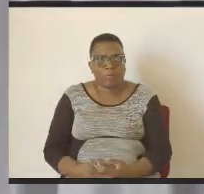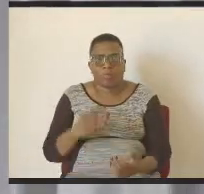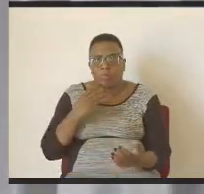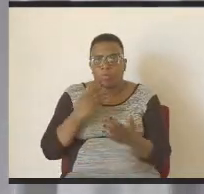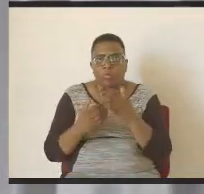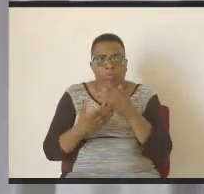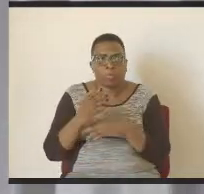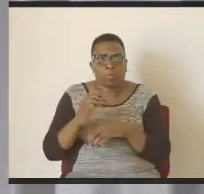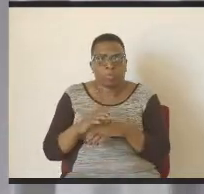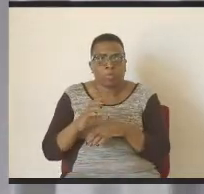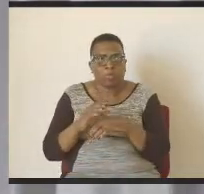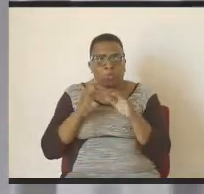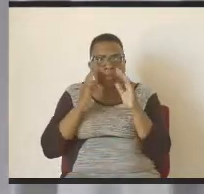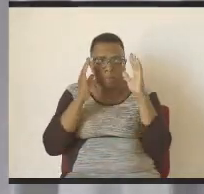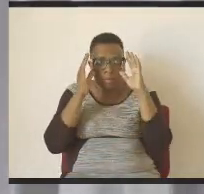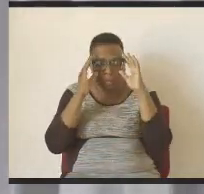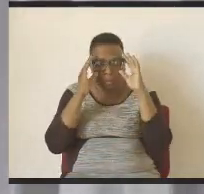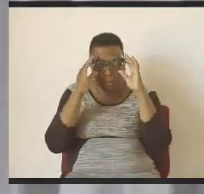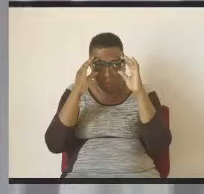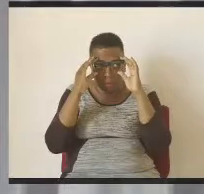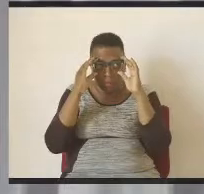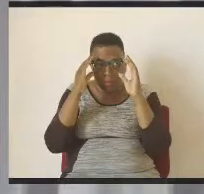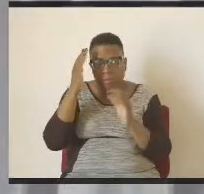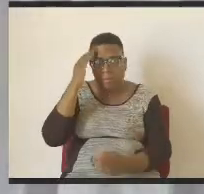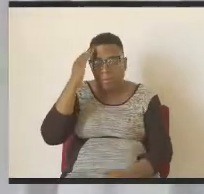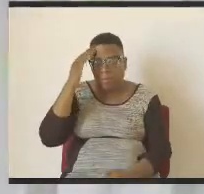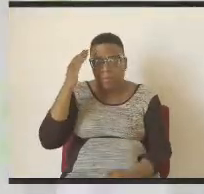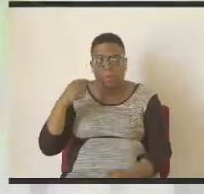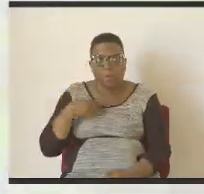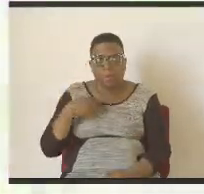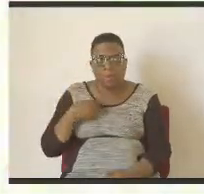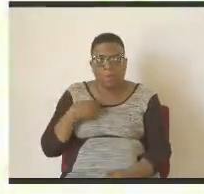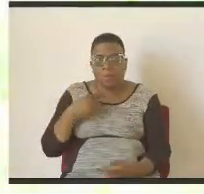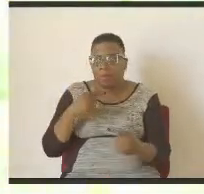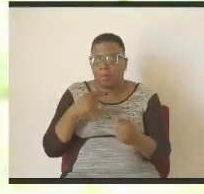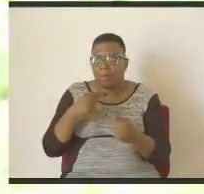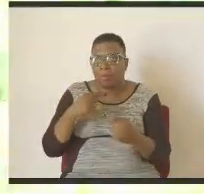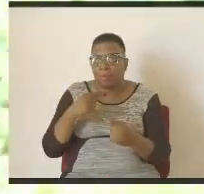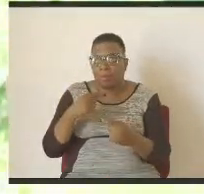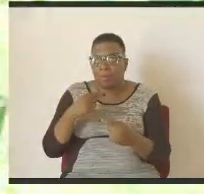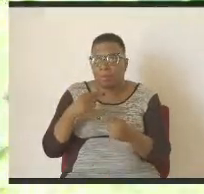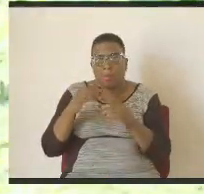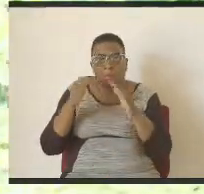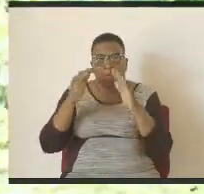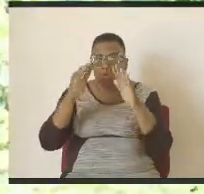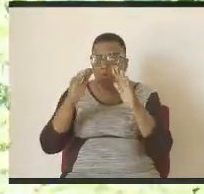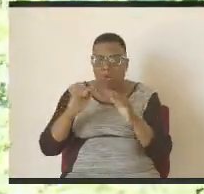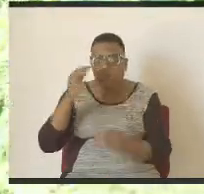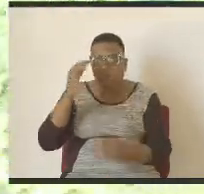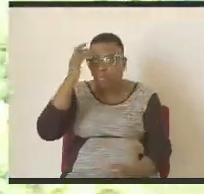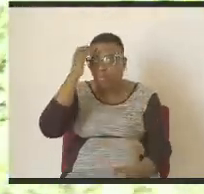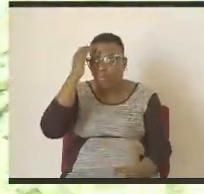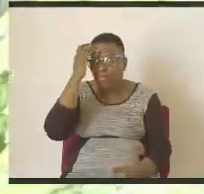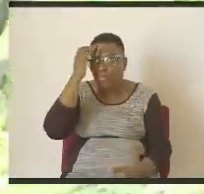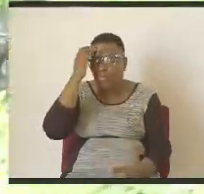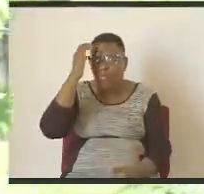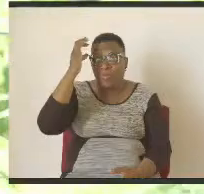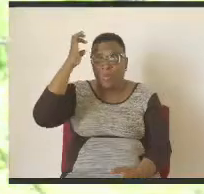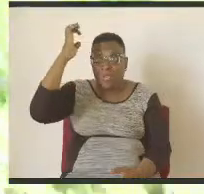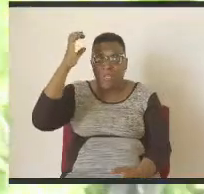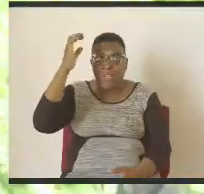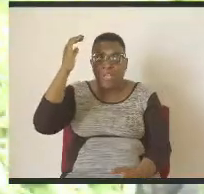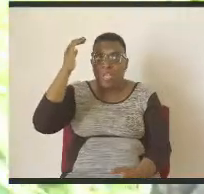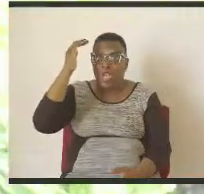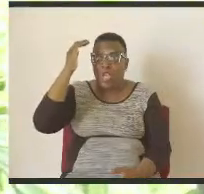church. You know, I am baffled and amazed because he knew what was before